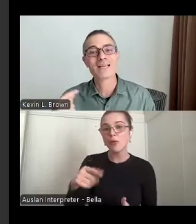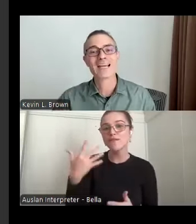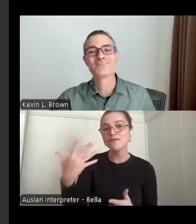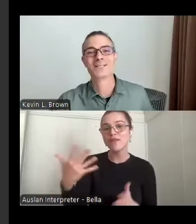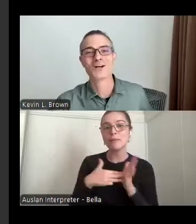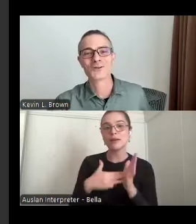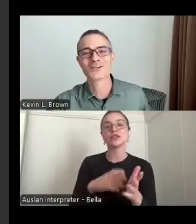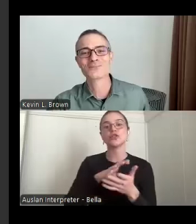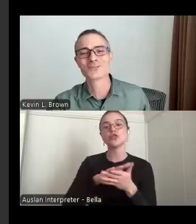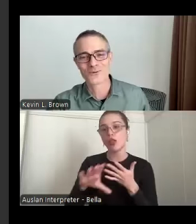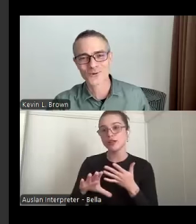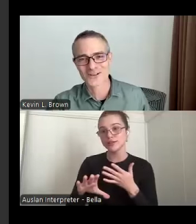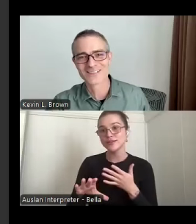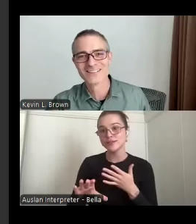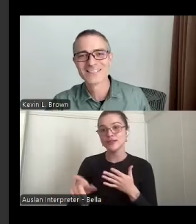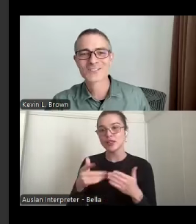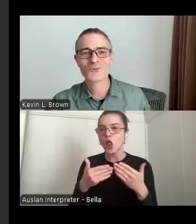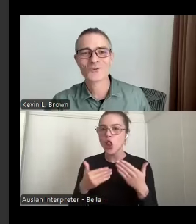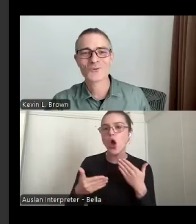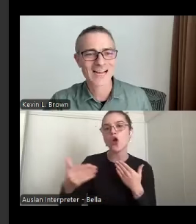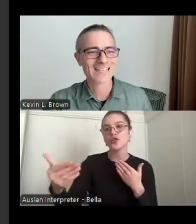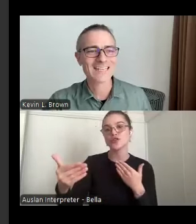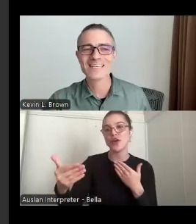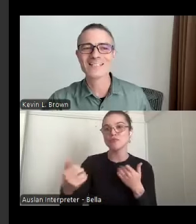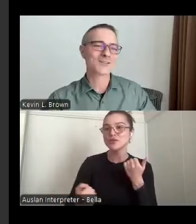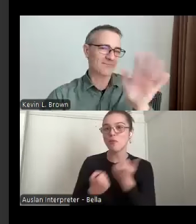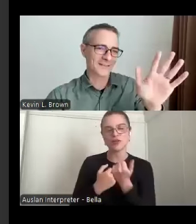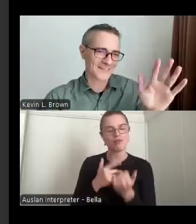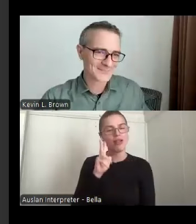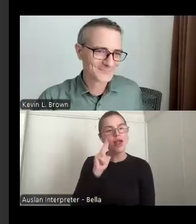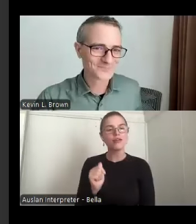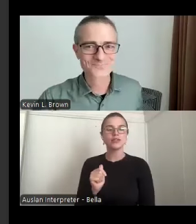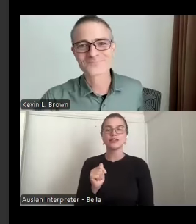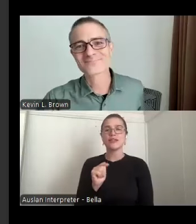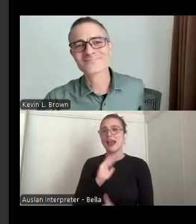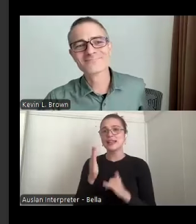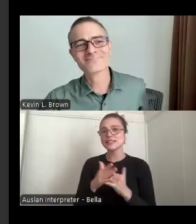and became a long-term supporter. So we loved that. It ended so perfectly.